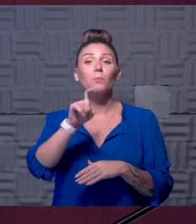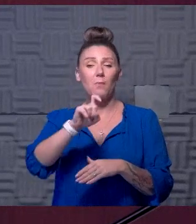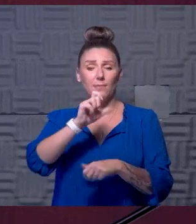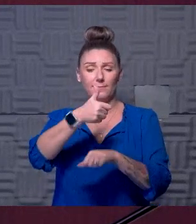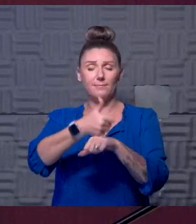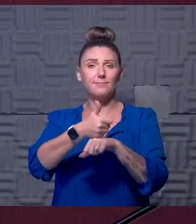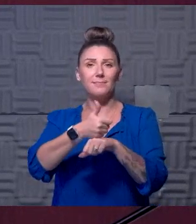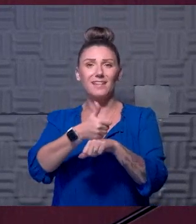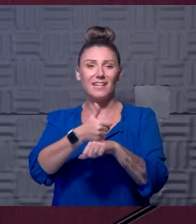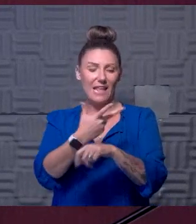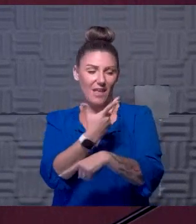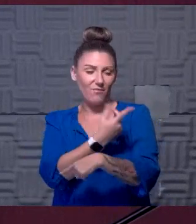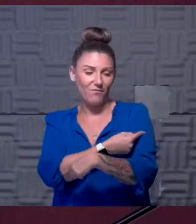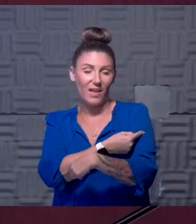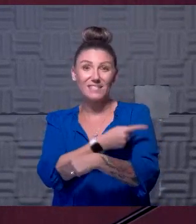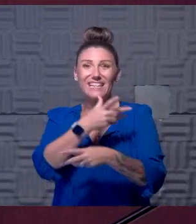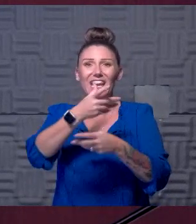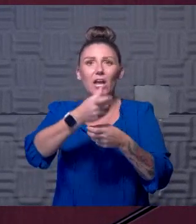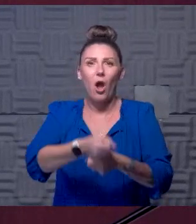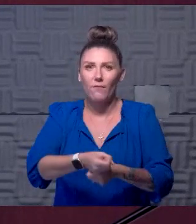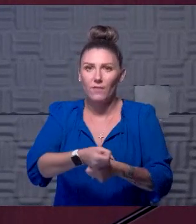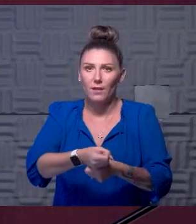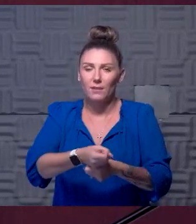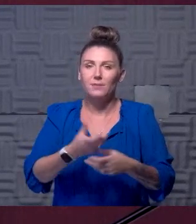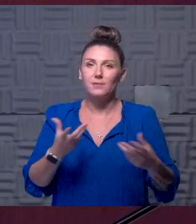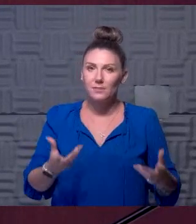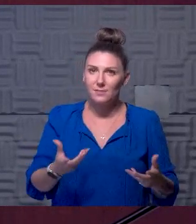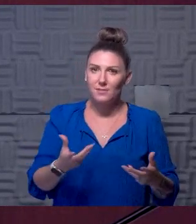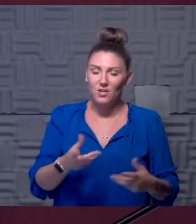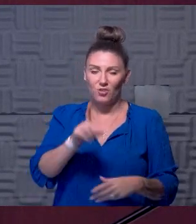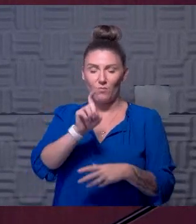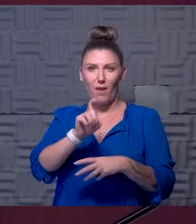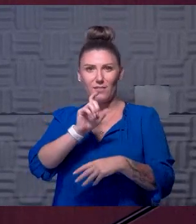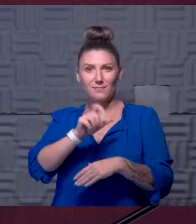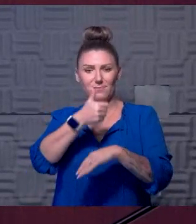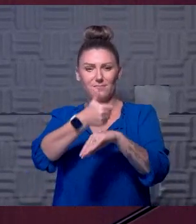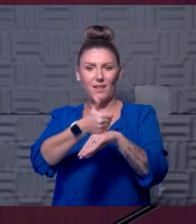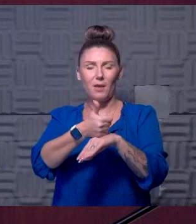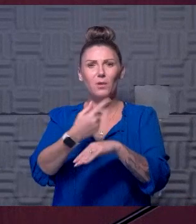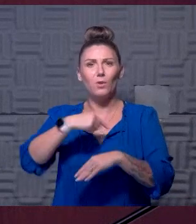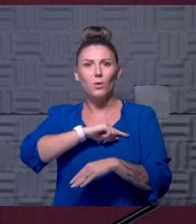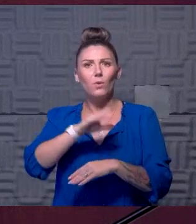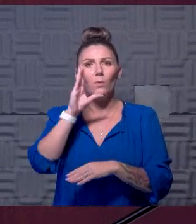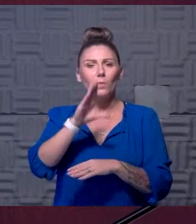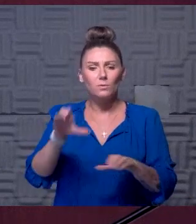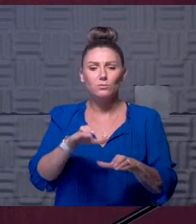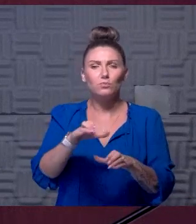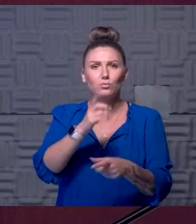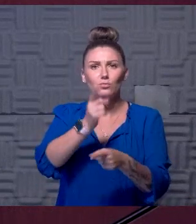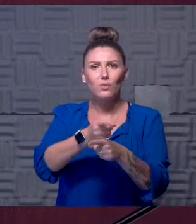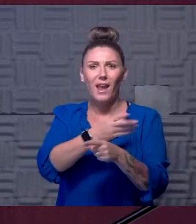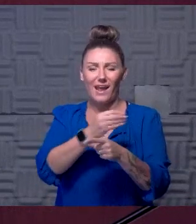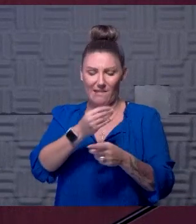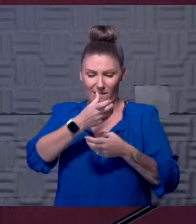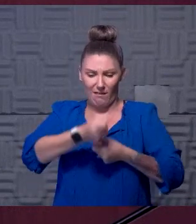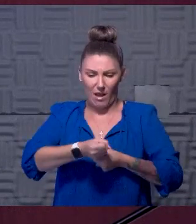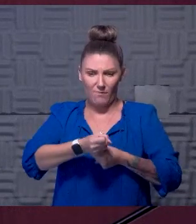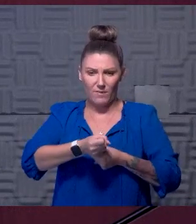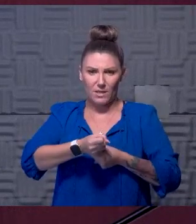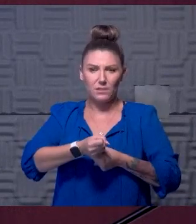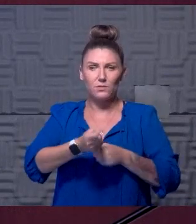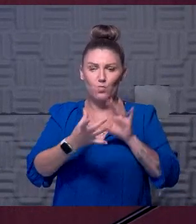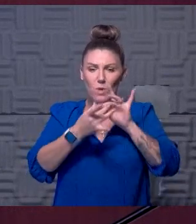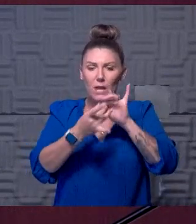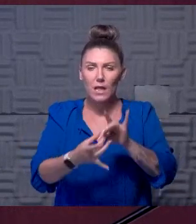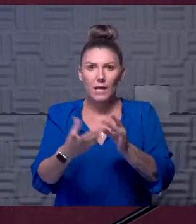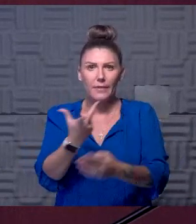establish a vaccine confidence, right? We need to establish that we're going to do this right, and there is confidence around this